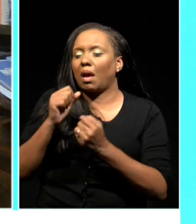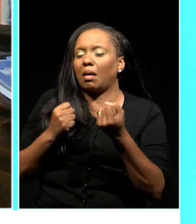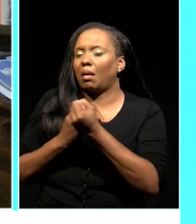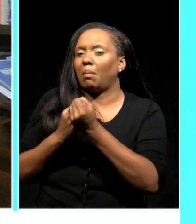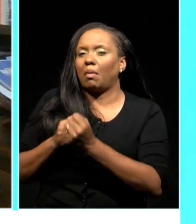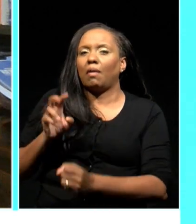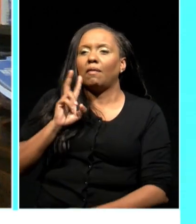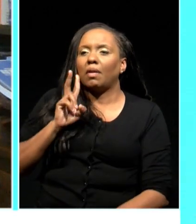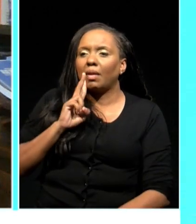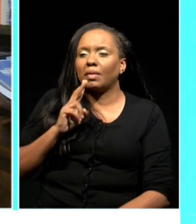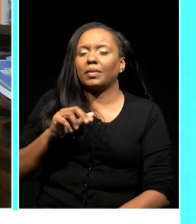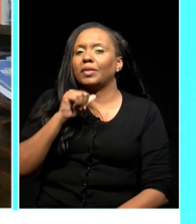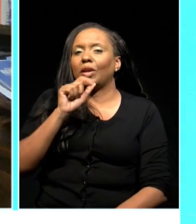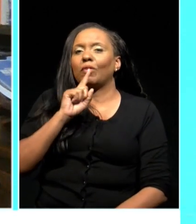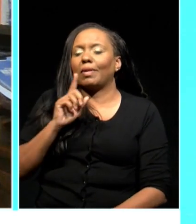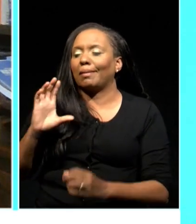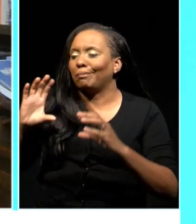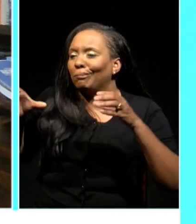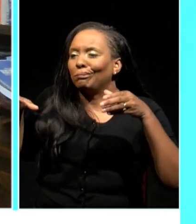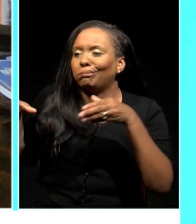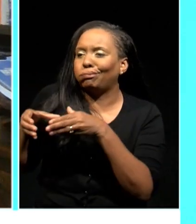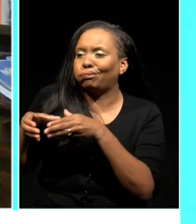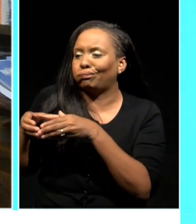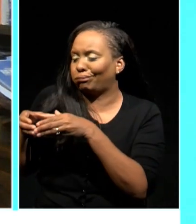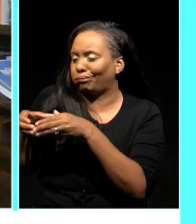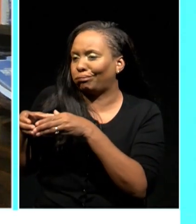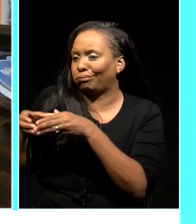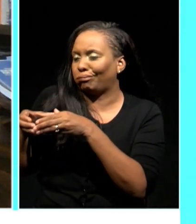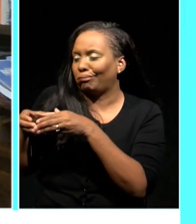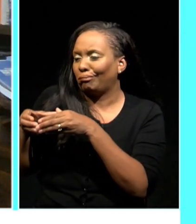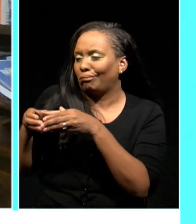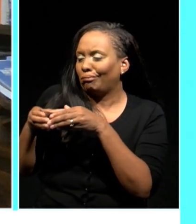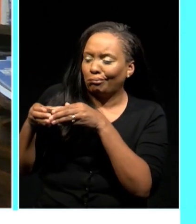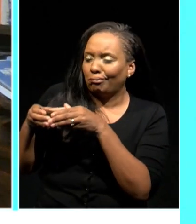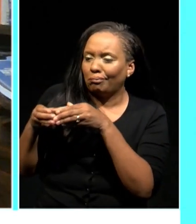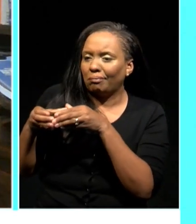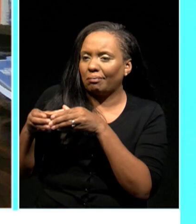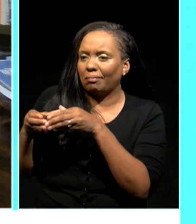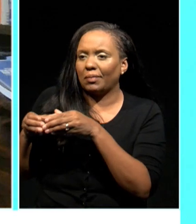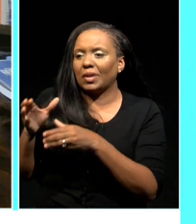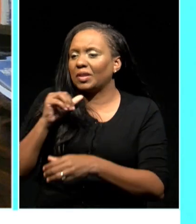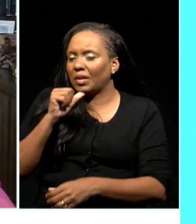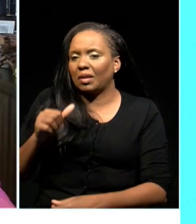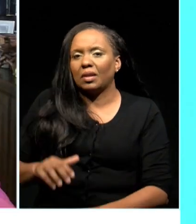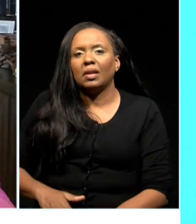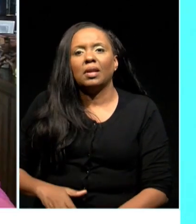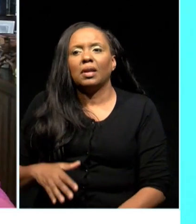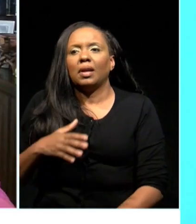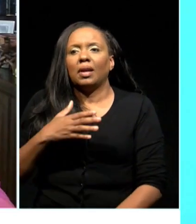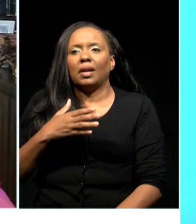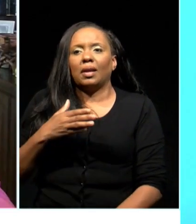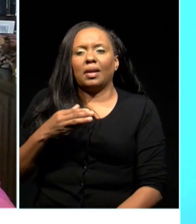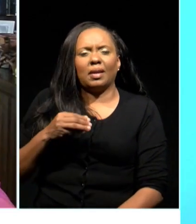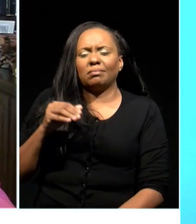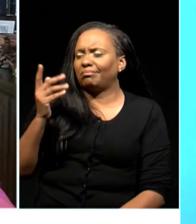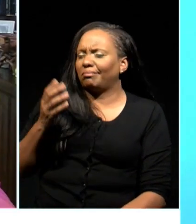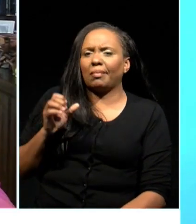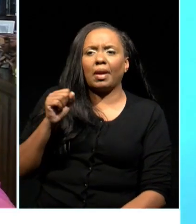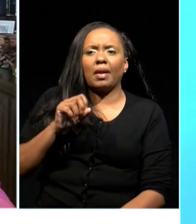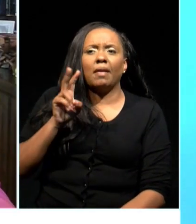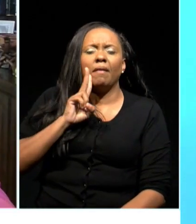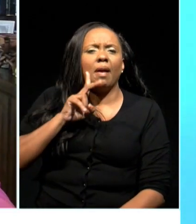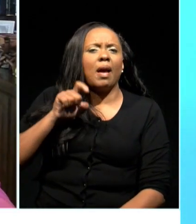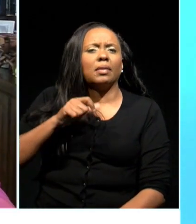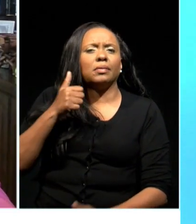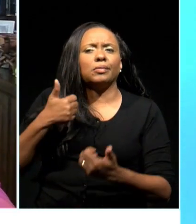come together, I think, in the way that they, in fact, should have. And Well, for me, shouldn't that she was have very had to few. seize that opportunity? Because I